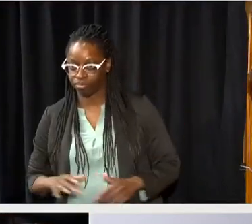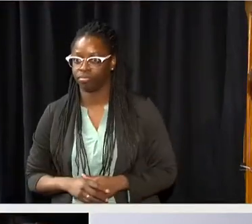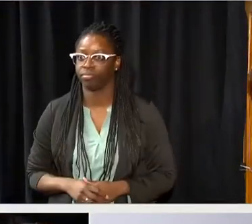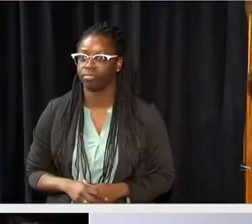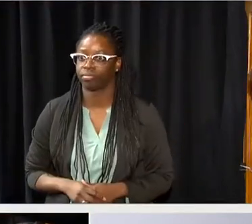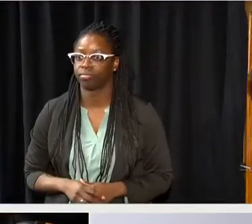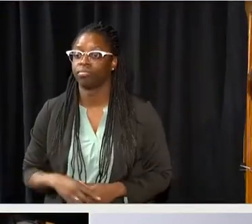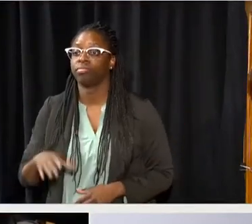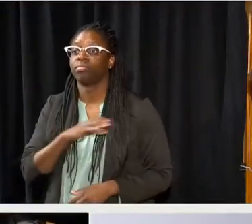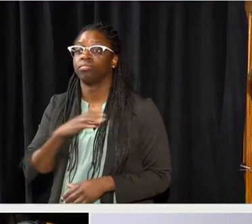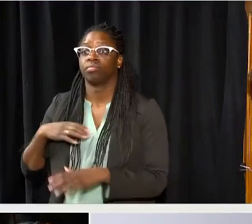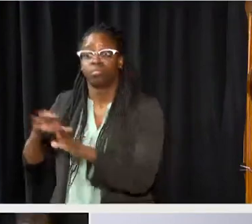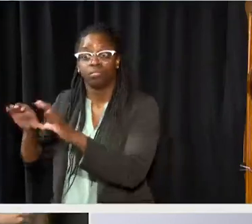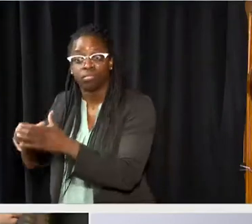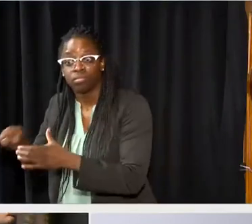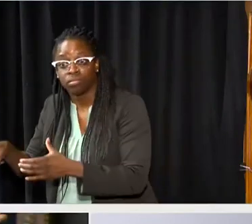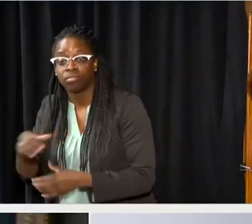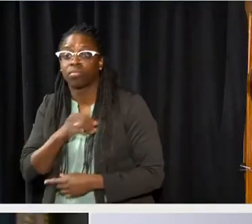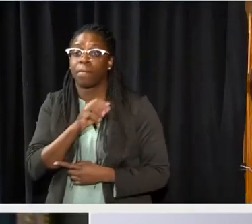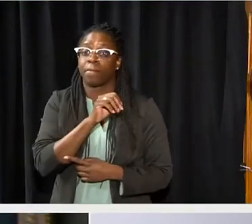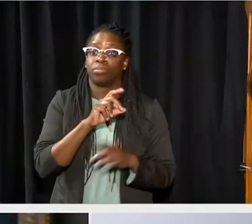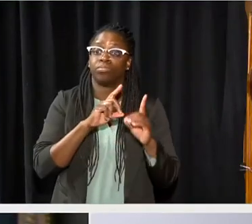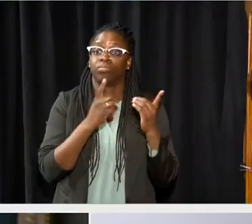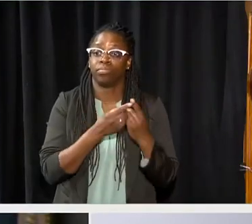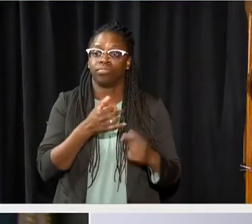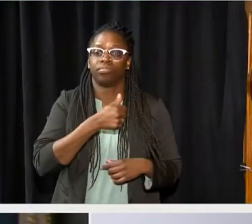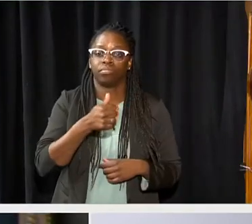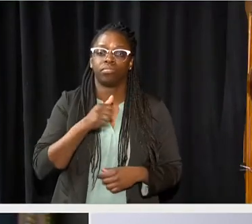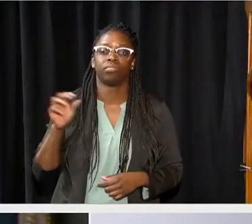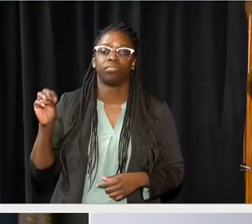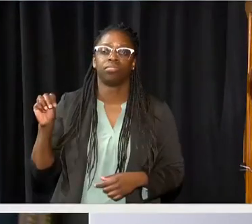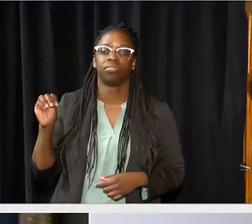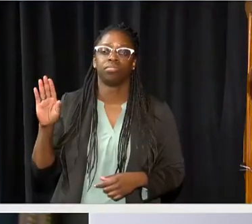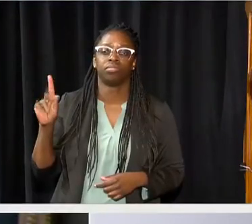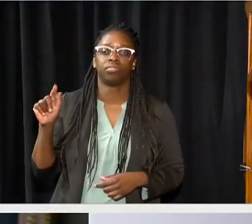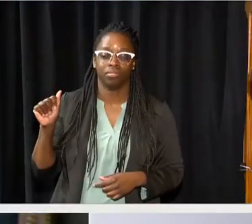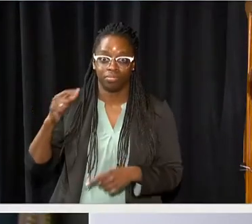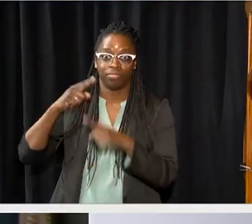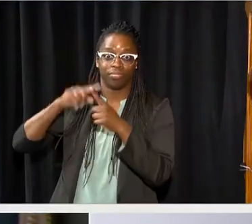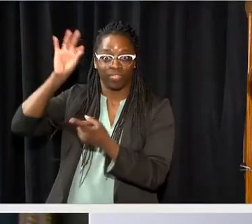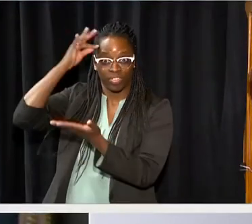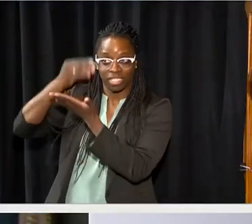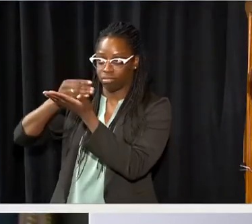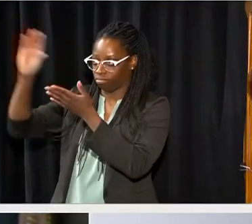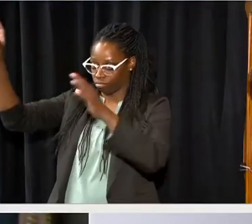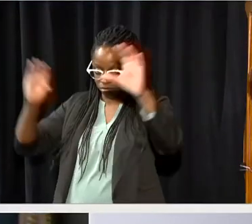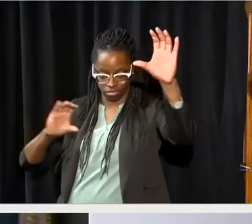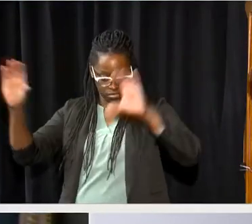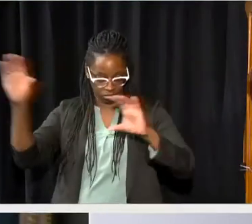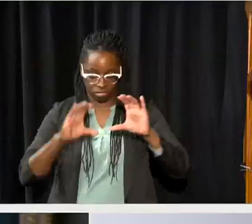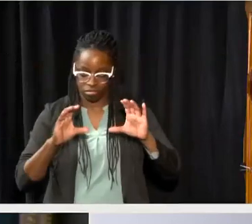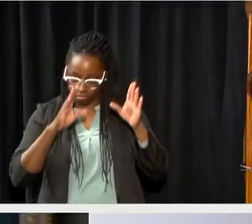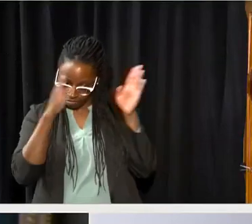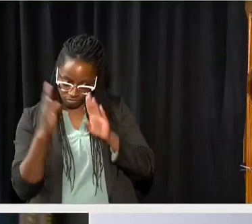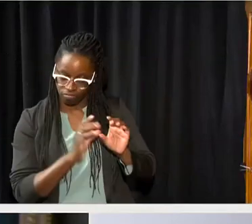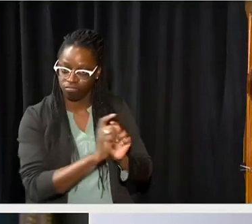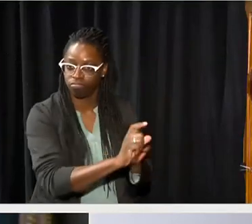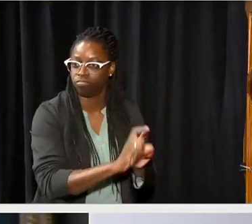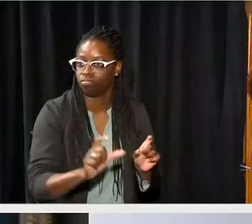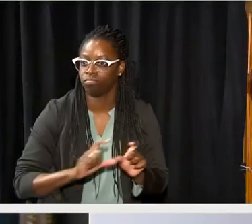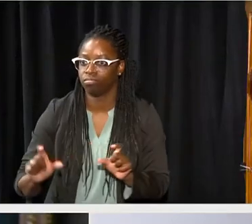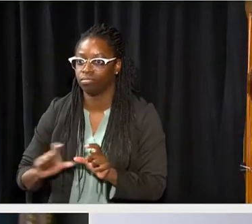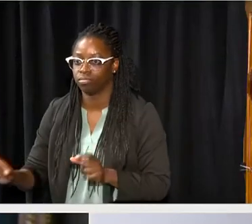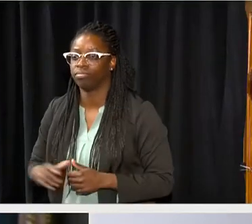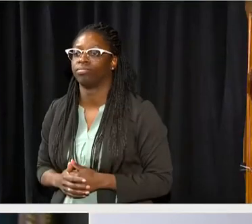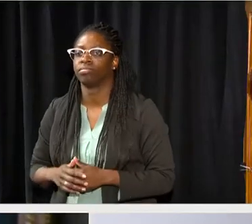Congressional delegation, our Mass Department of Transportation, and the federal funds team, not to mention the great communities of